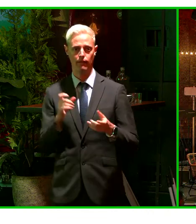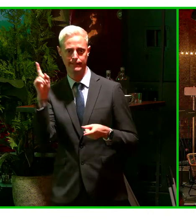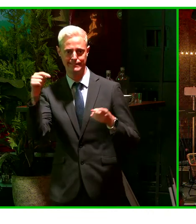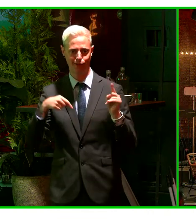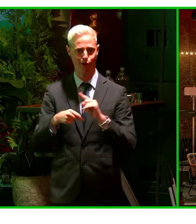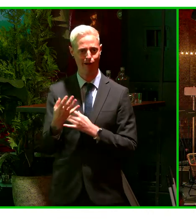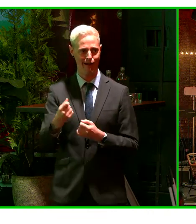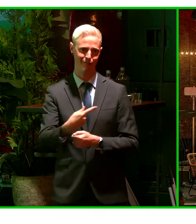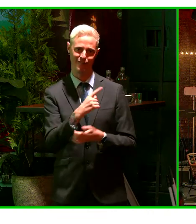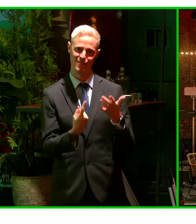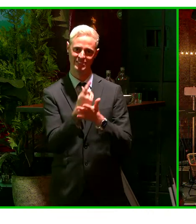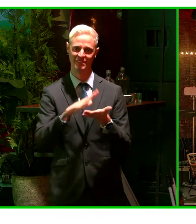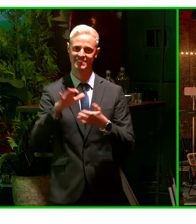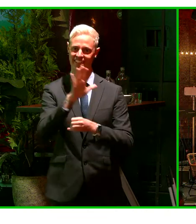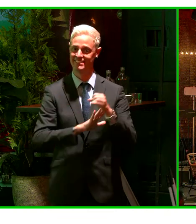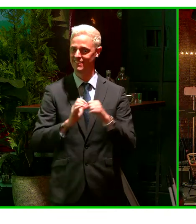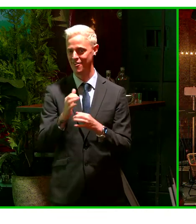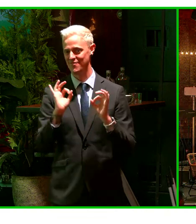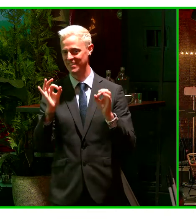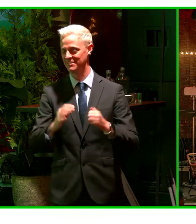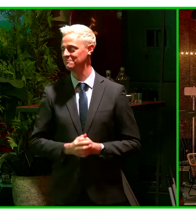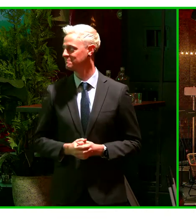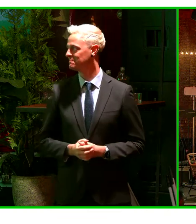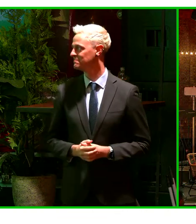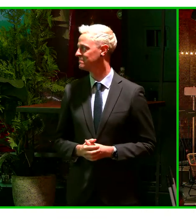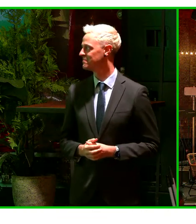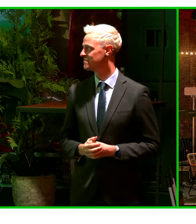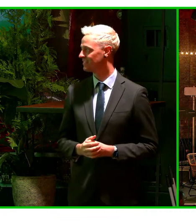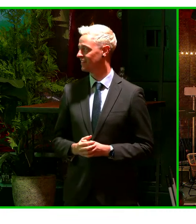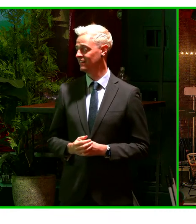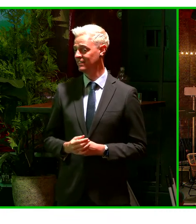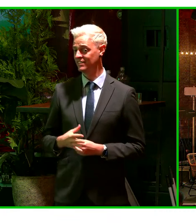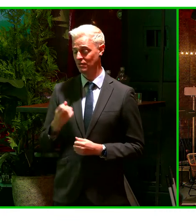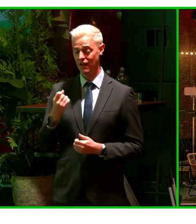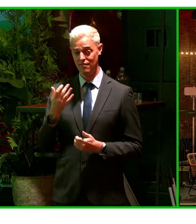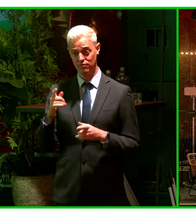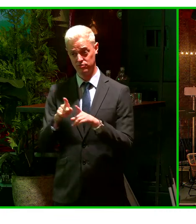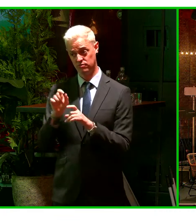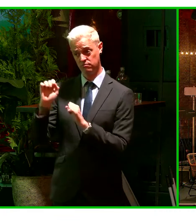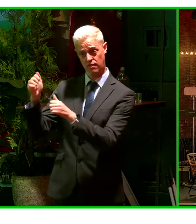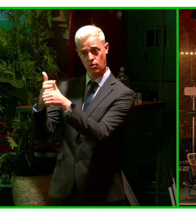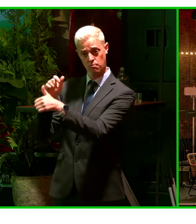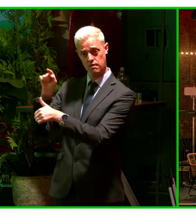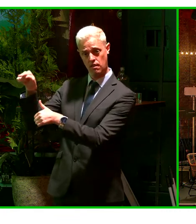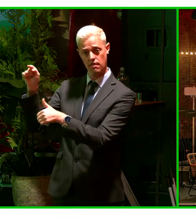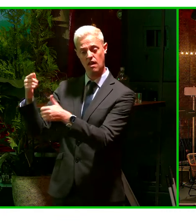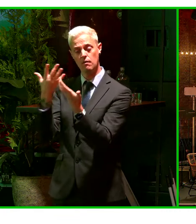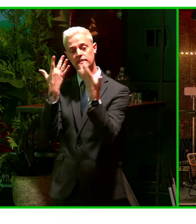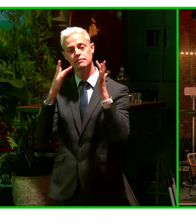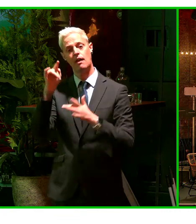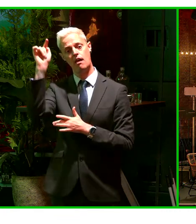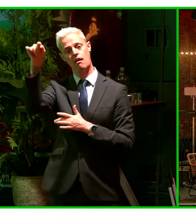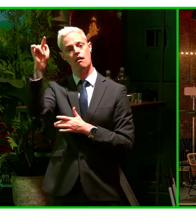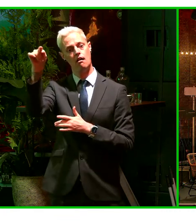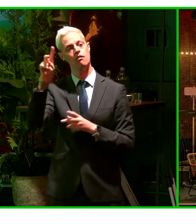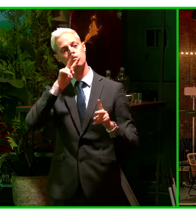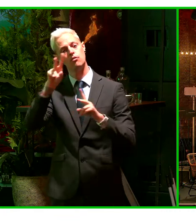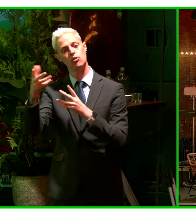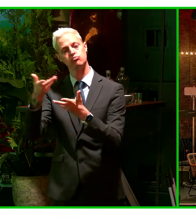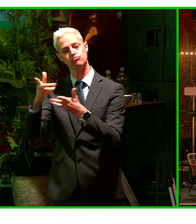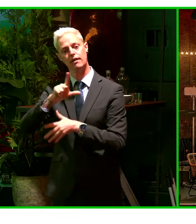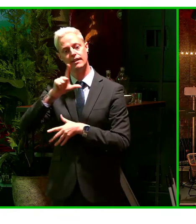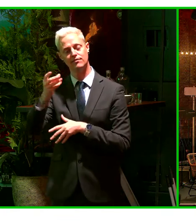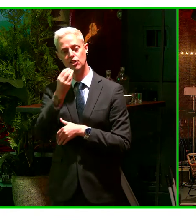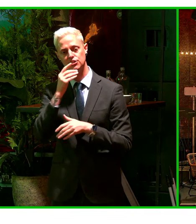So I should say, in terms of concreting the work of the Geek, they're actually here displaying. So if you want to find out more about that, they're just in the display area when we're having